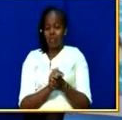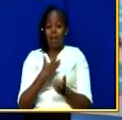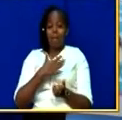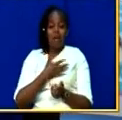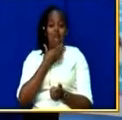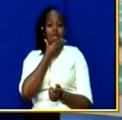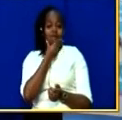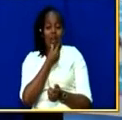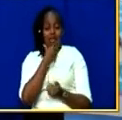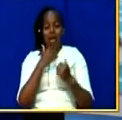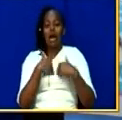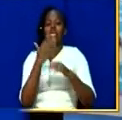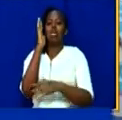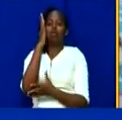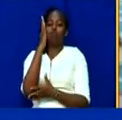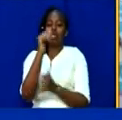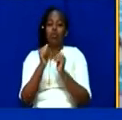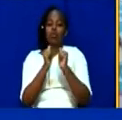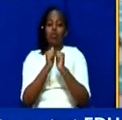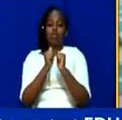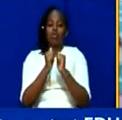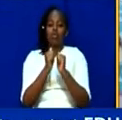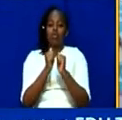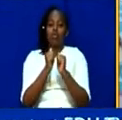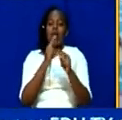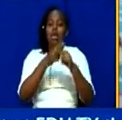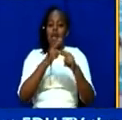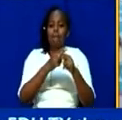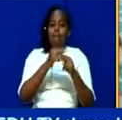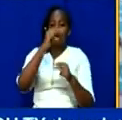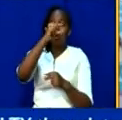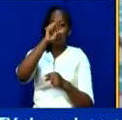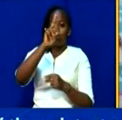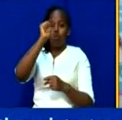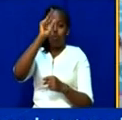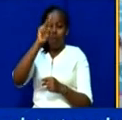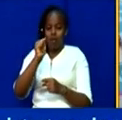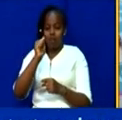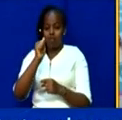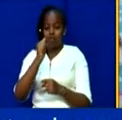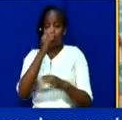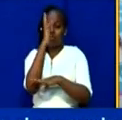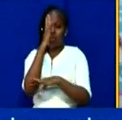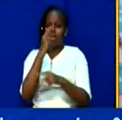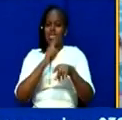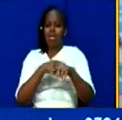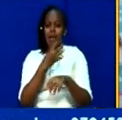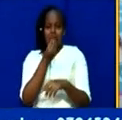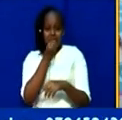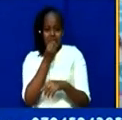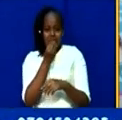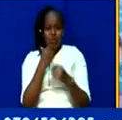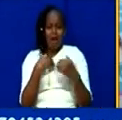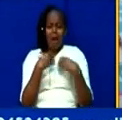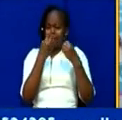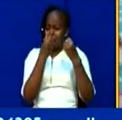dad has a tree that is called the guava tree. Oh, guava. And when you take a bite inside there, So many there are